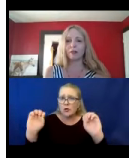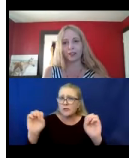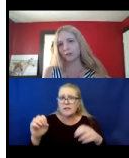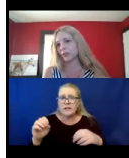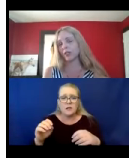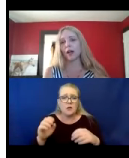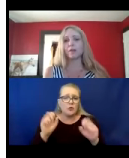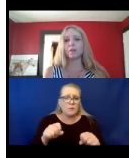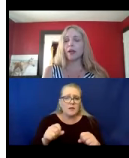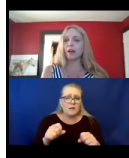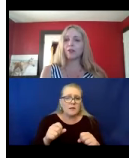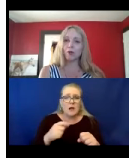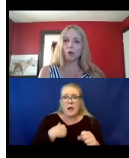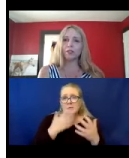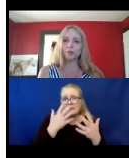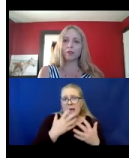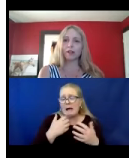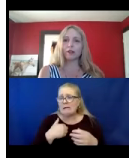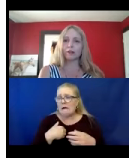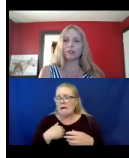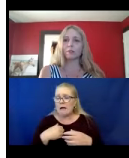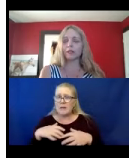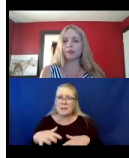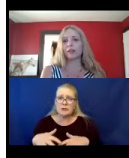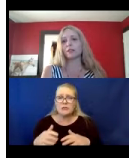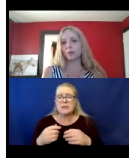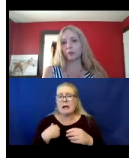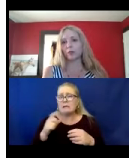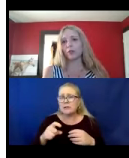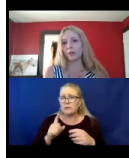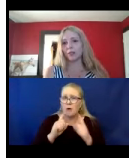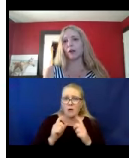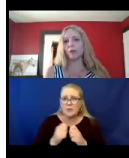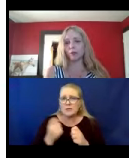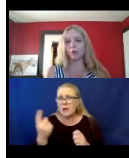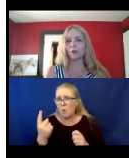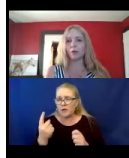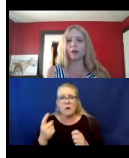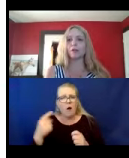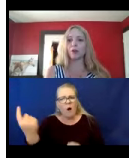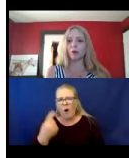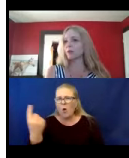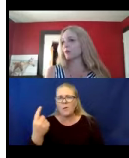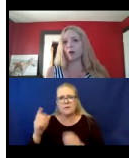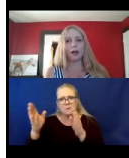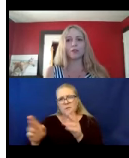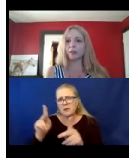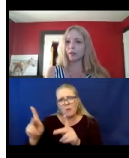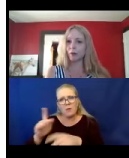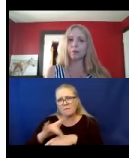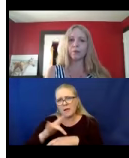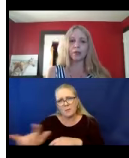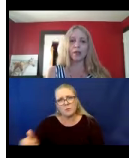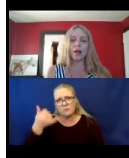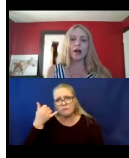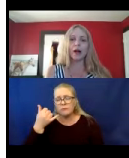can be having a difficult time. And there's always someone there that's a peer that can speak with you and talk with you through whatever you're going through. You don't have to be